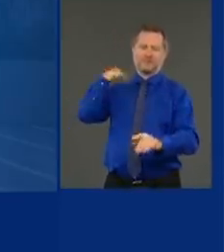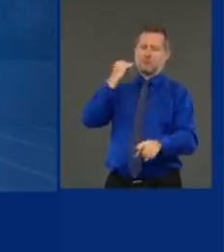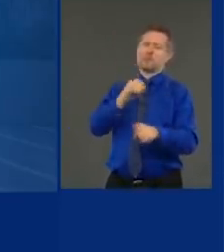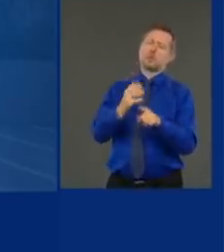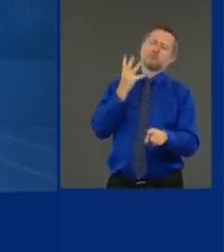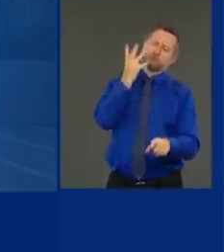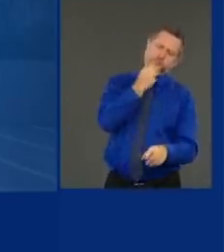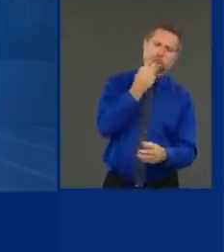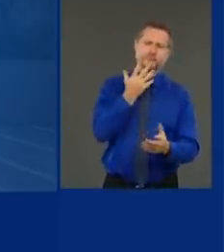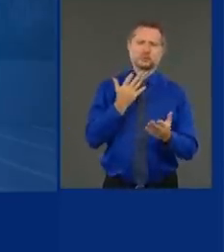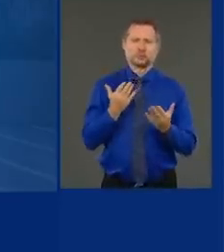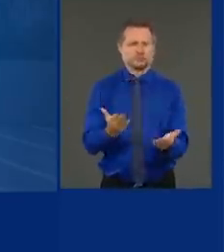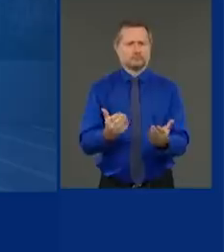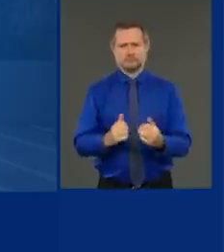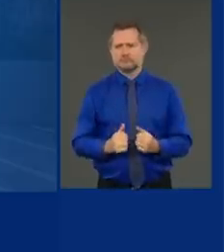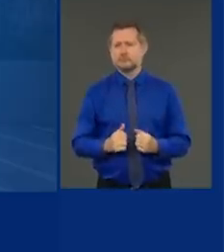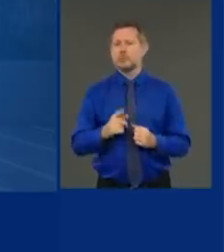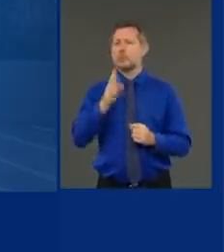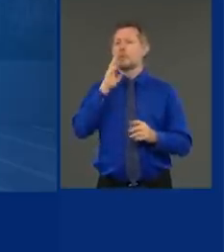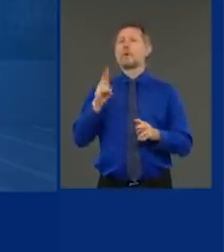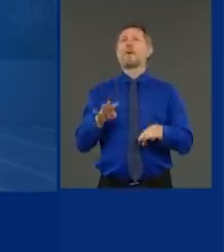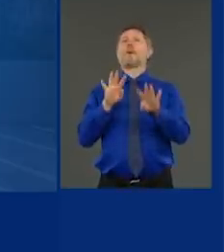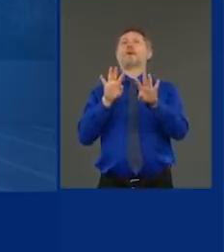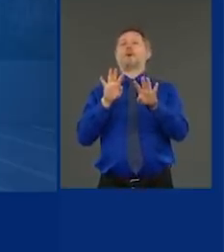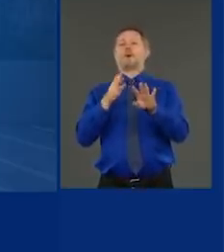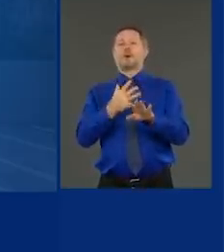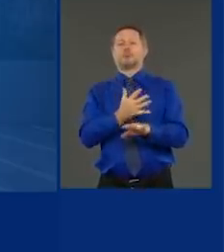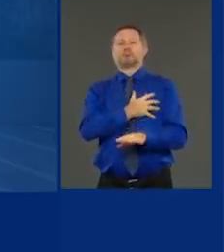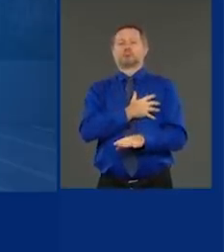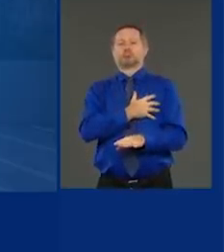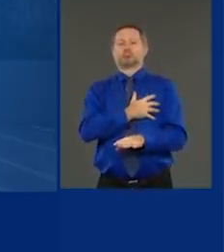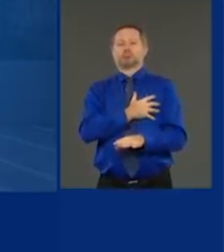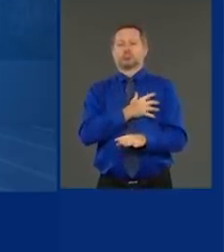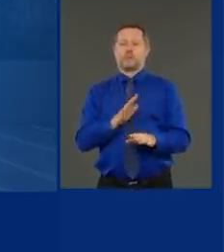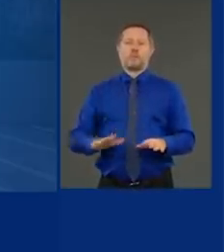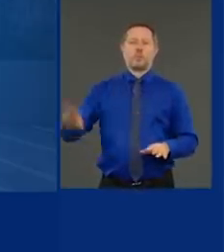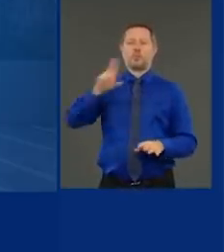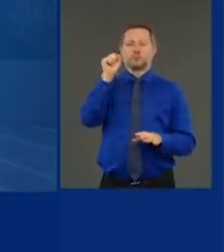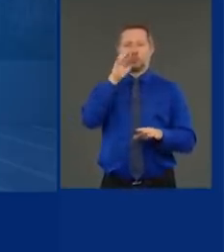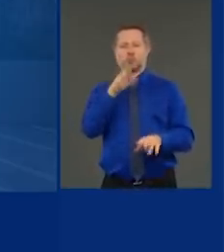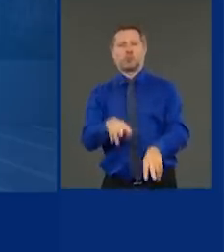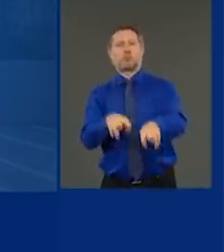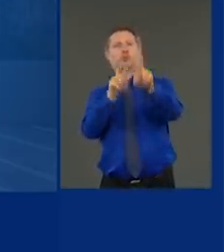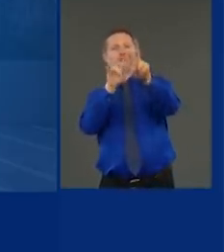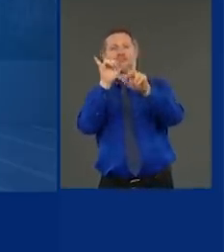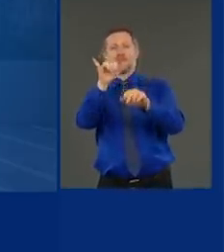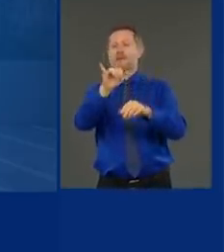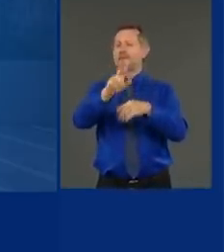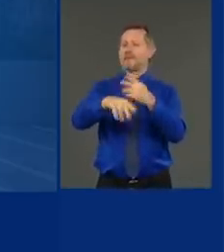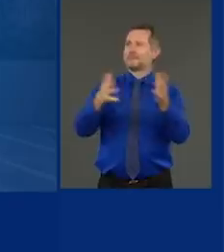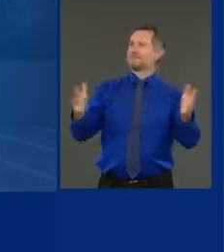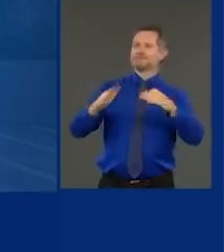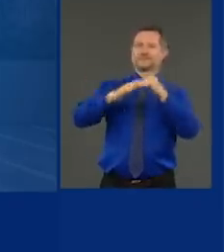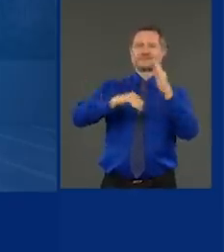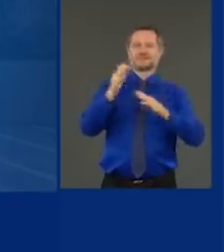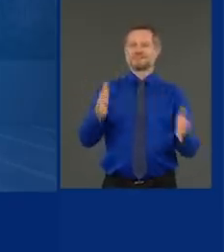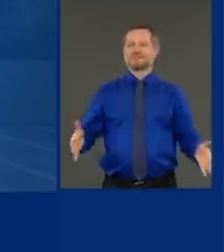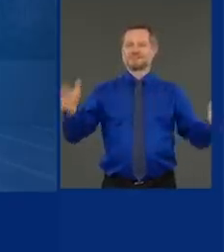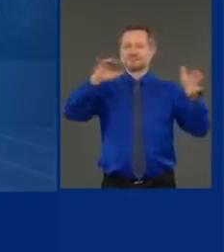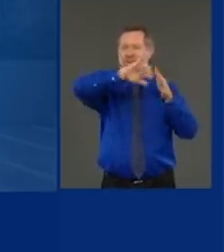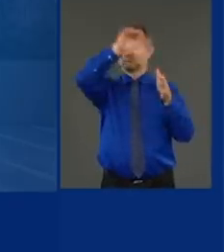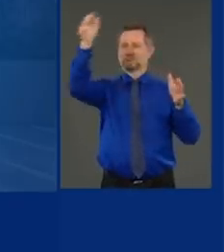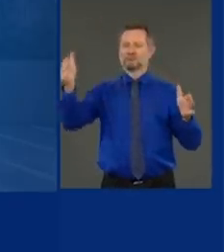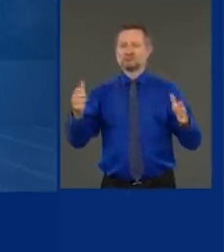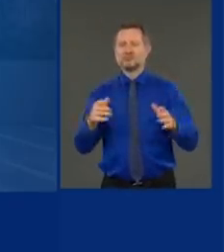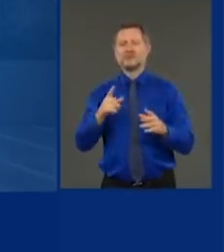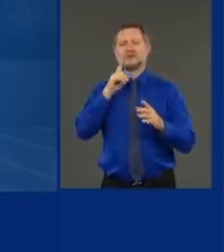a national landmark, St. Nicholas, when it's done. And I think there's a symbolism there for all New